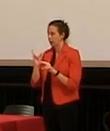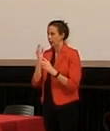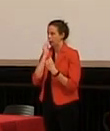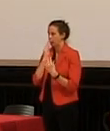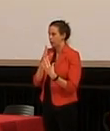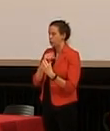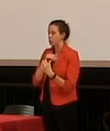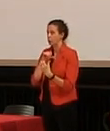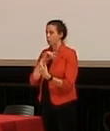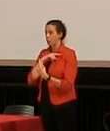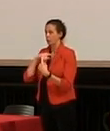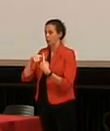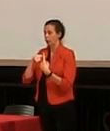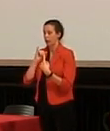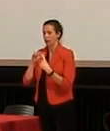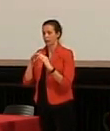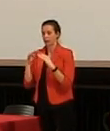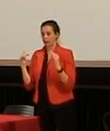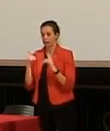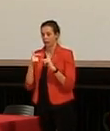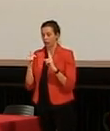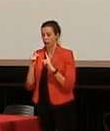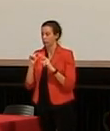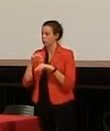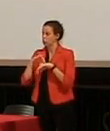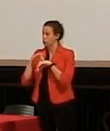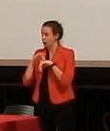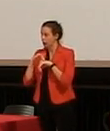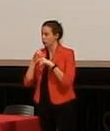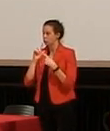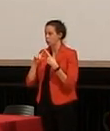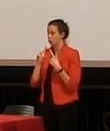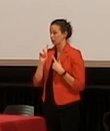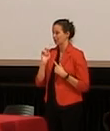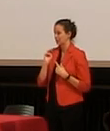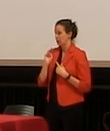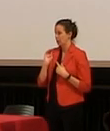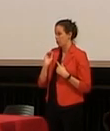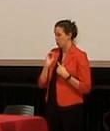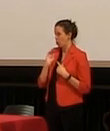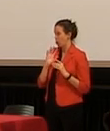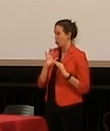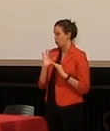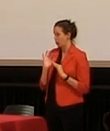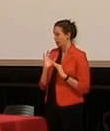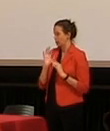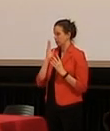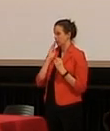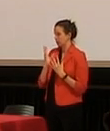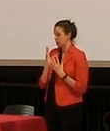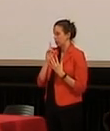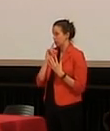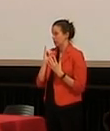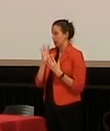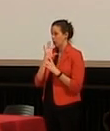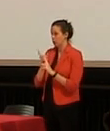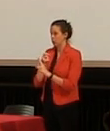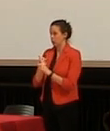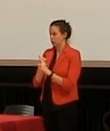the diversity from geography to demographics that you're collecting, and because that does play a role in health